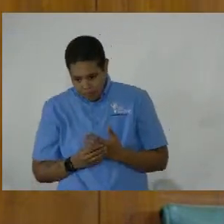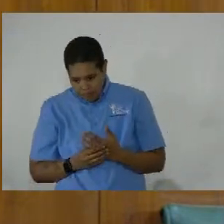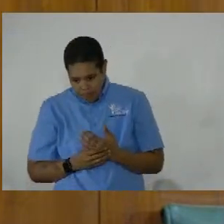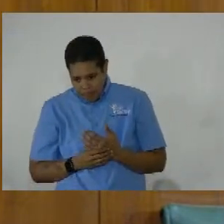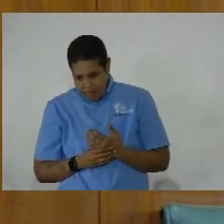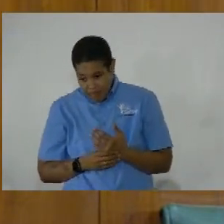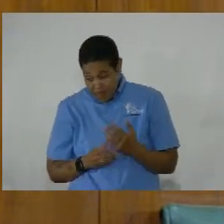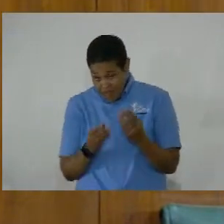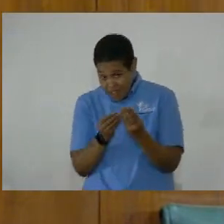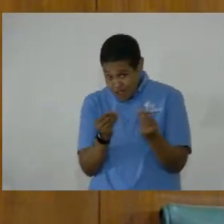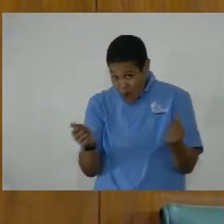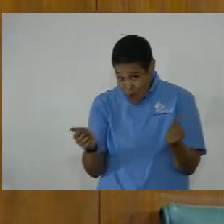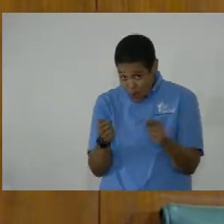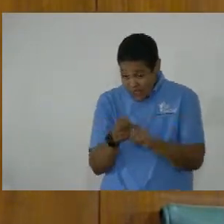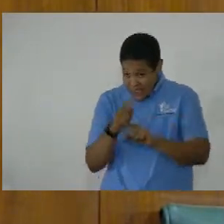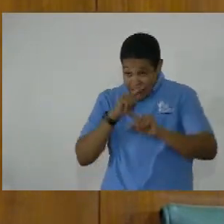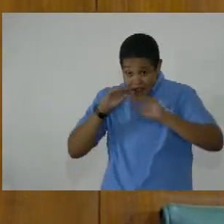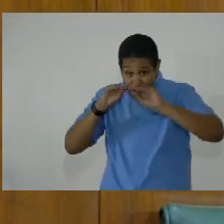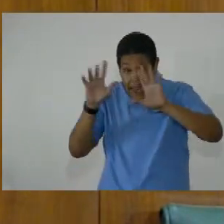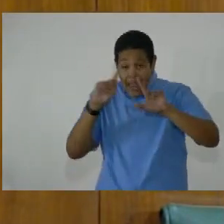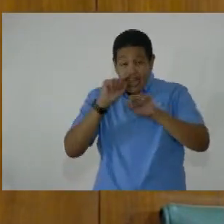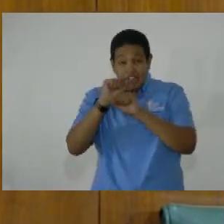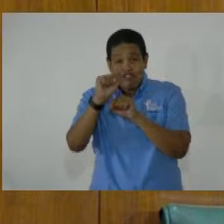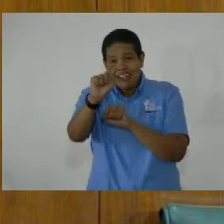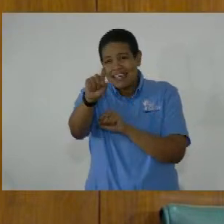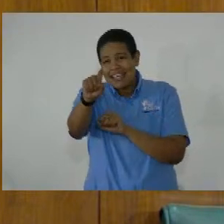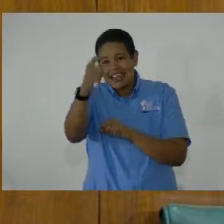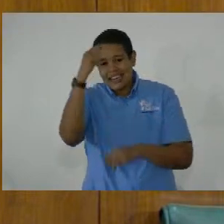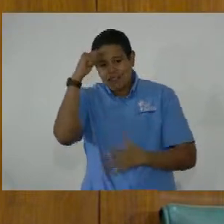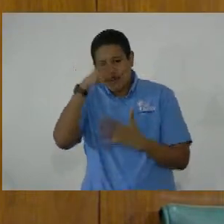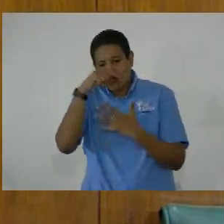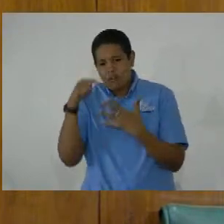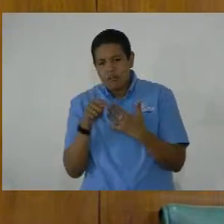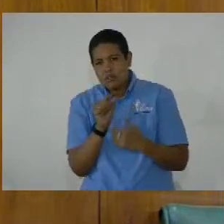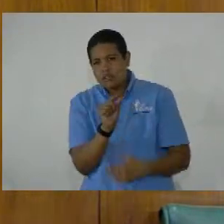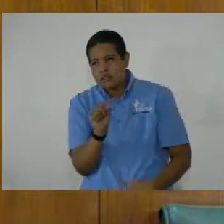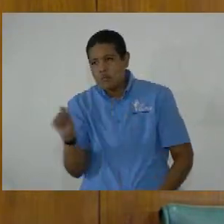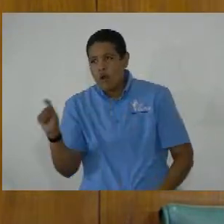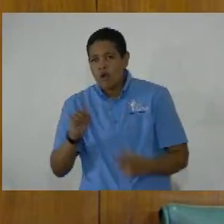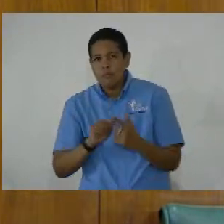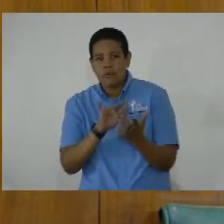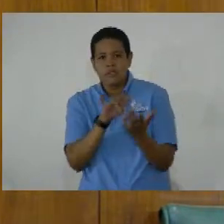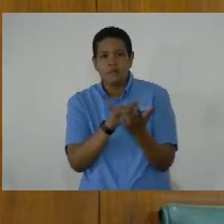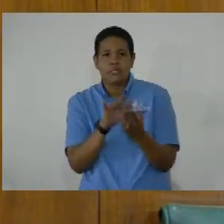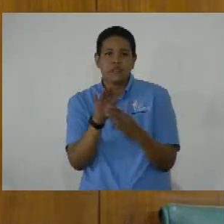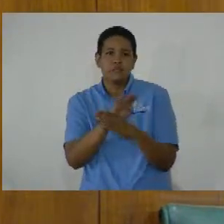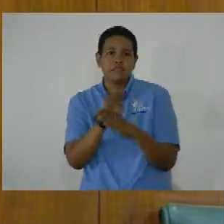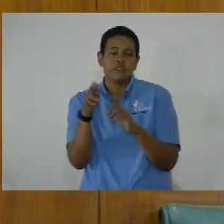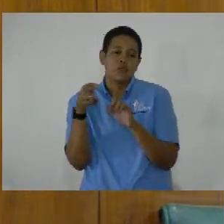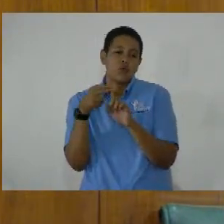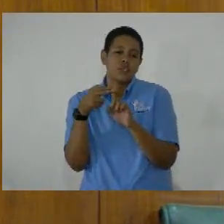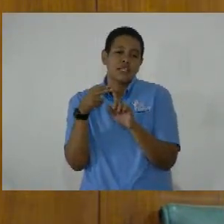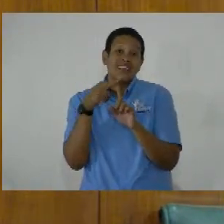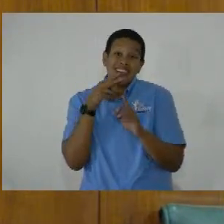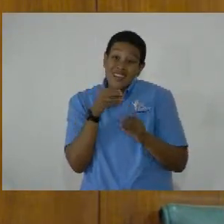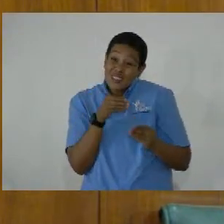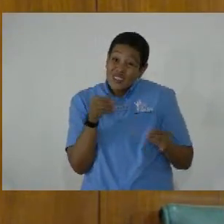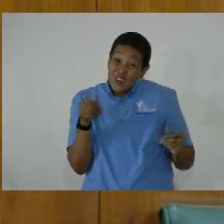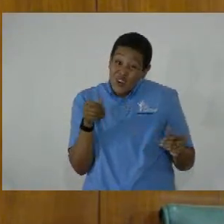A solution is clearly needed for these small and medium-sized hotels. I repeat, Madam